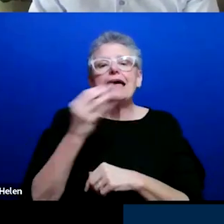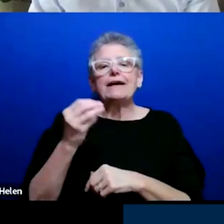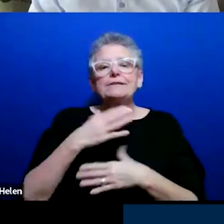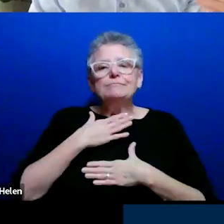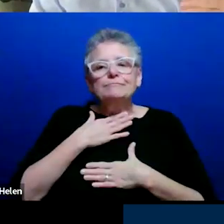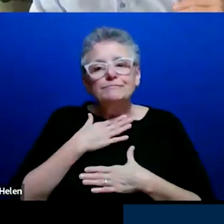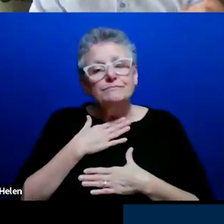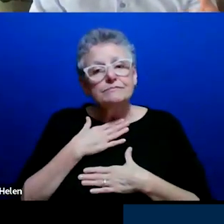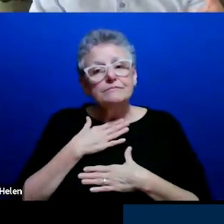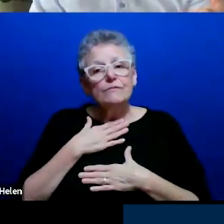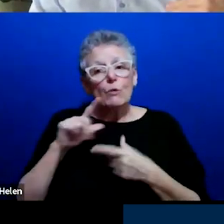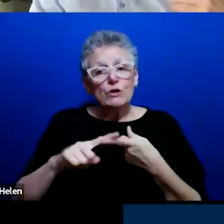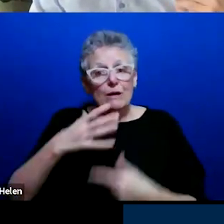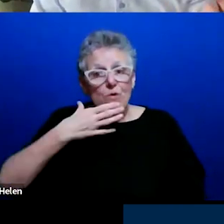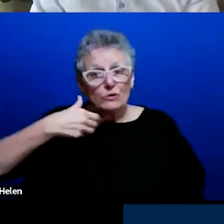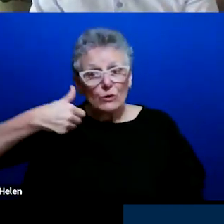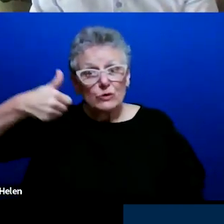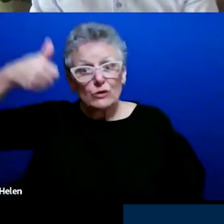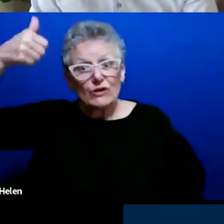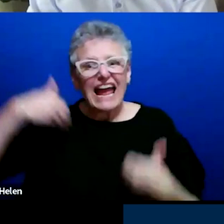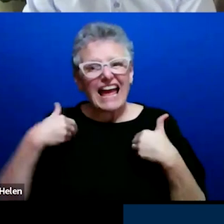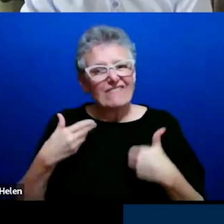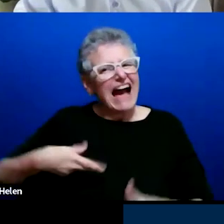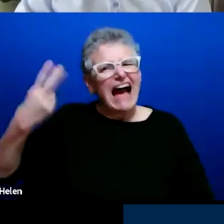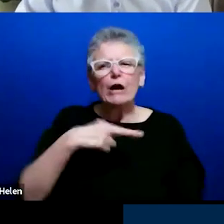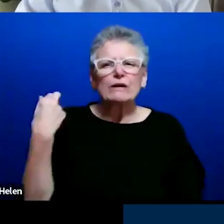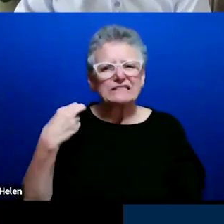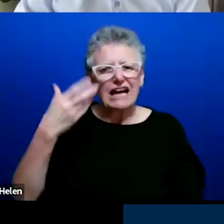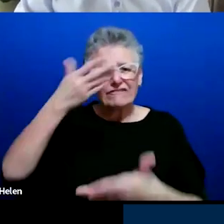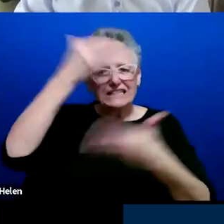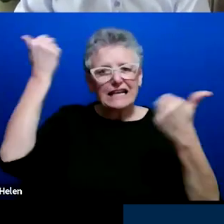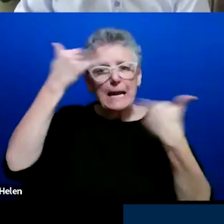And as you get older, there's a higher risk of dementia with